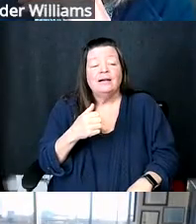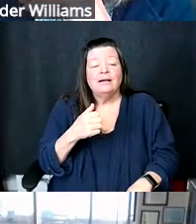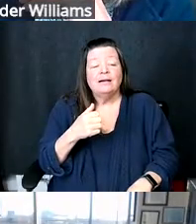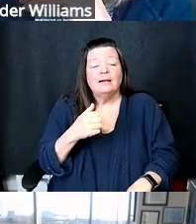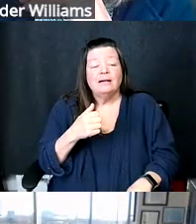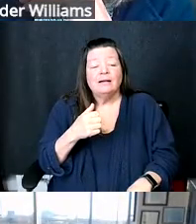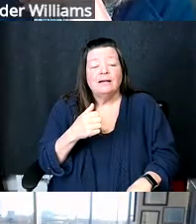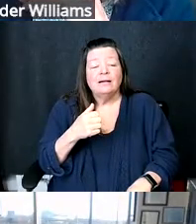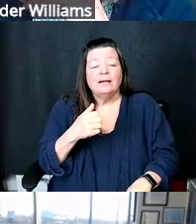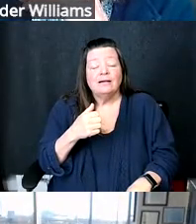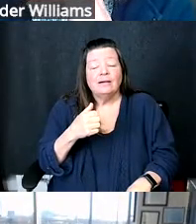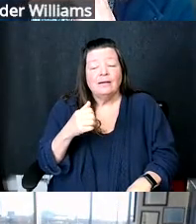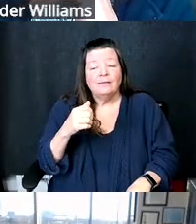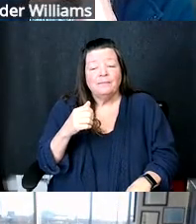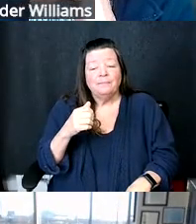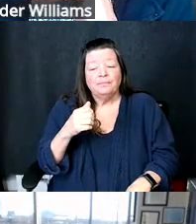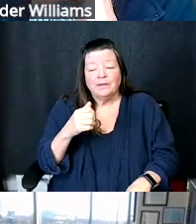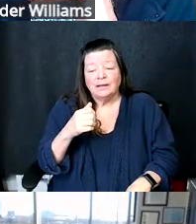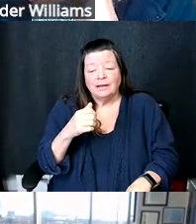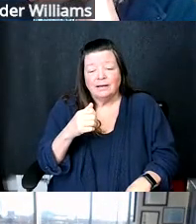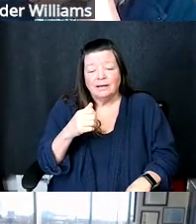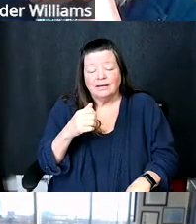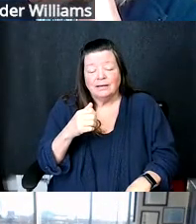3,600,000 square miles radius. So